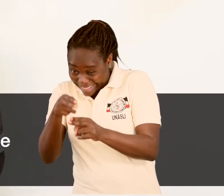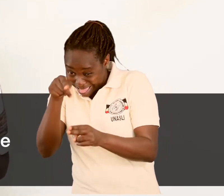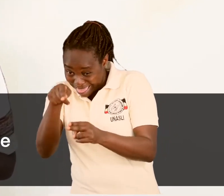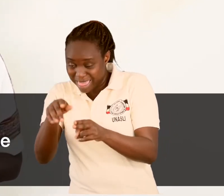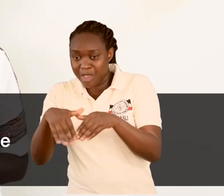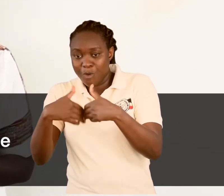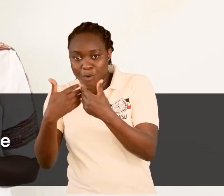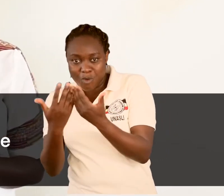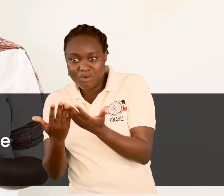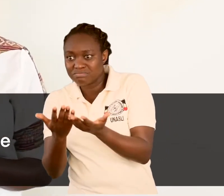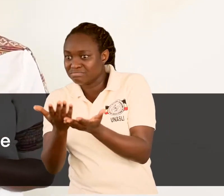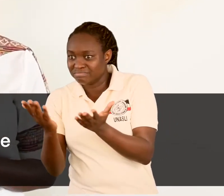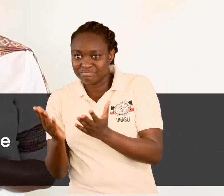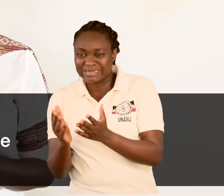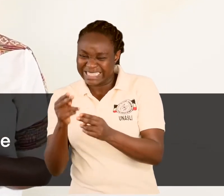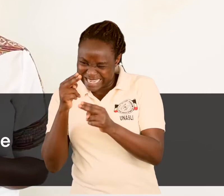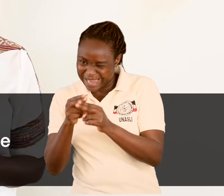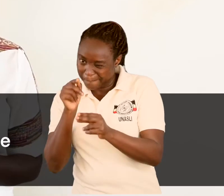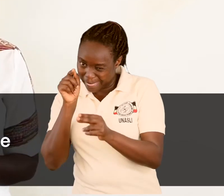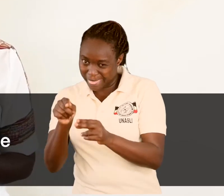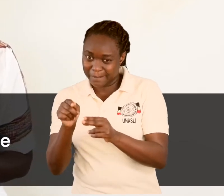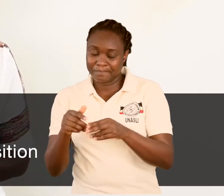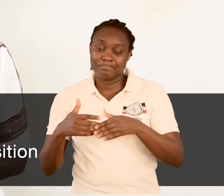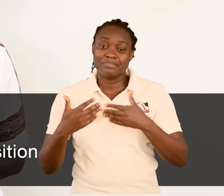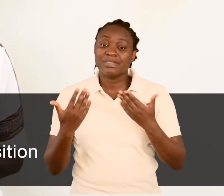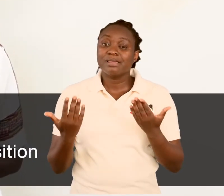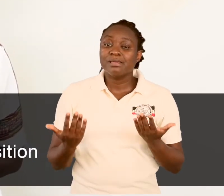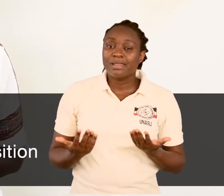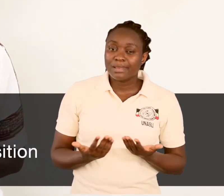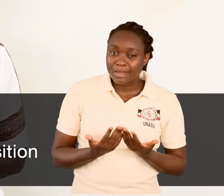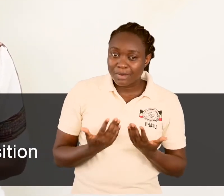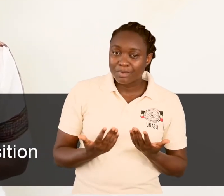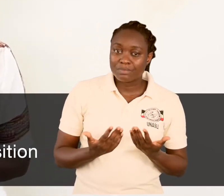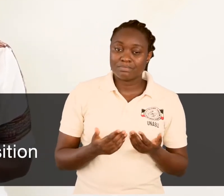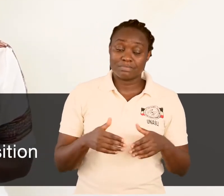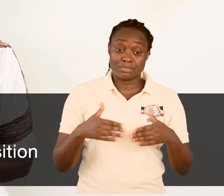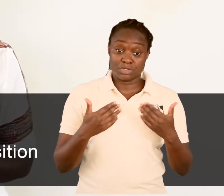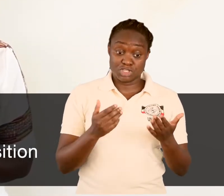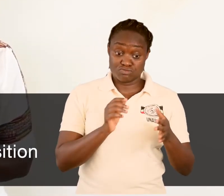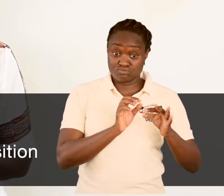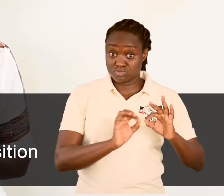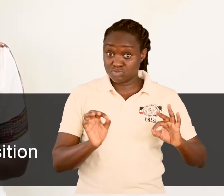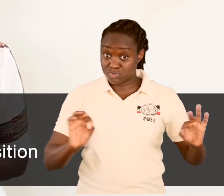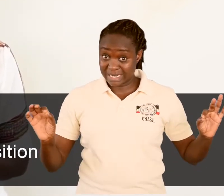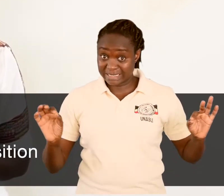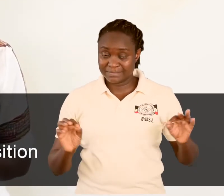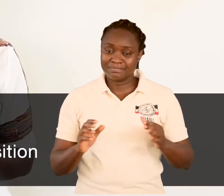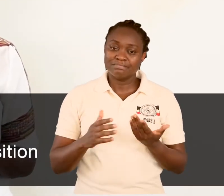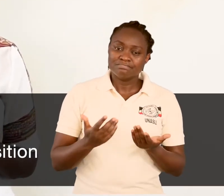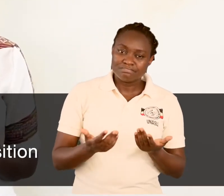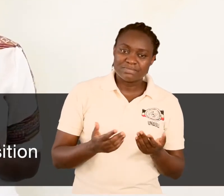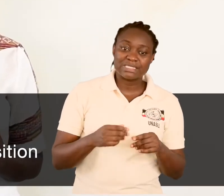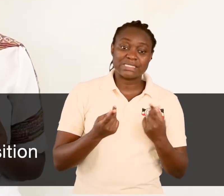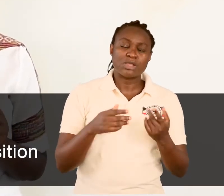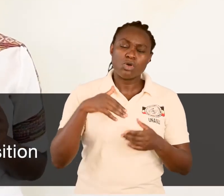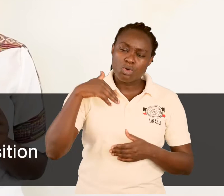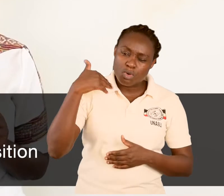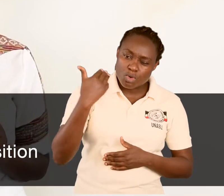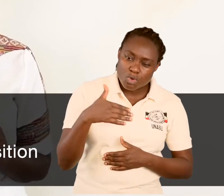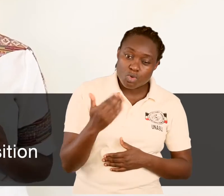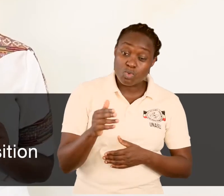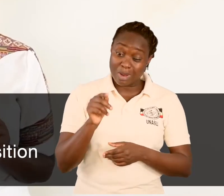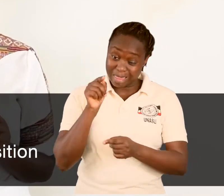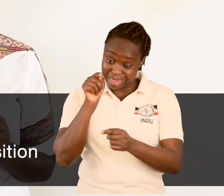thing. In written form, a proper noun always begins with